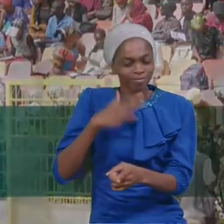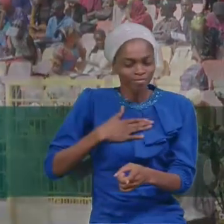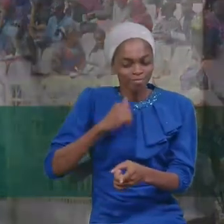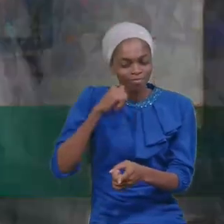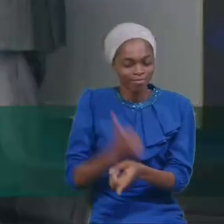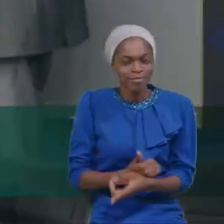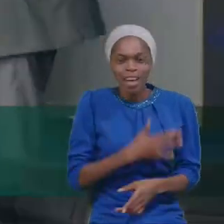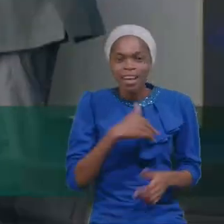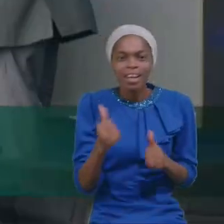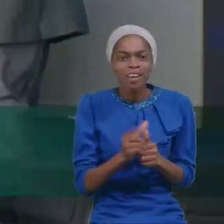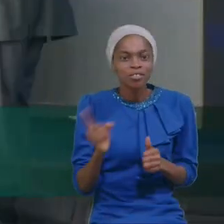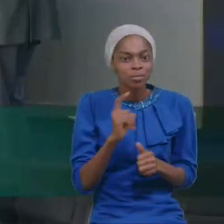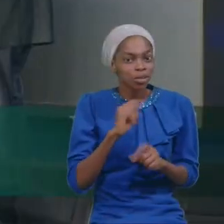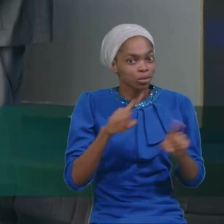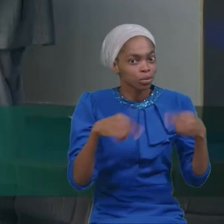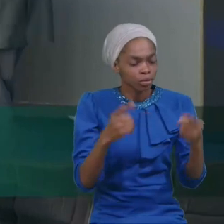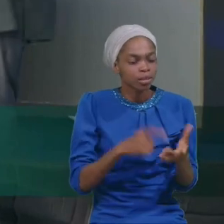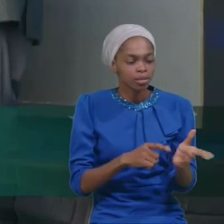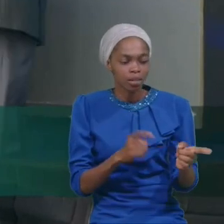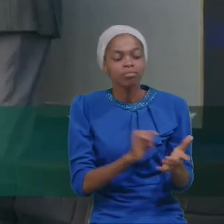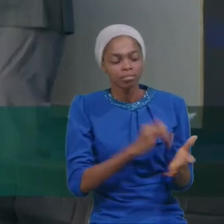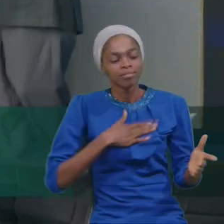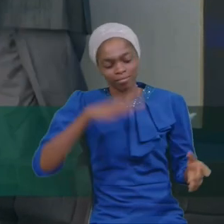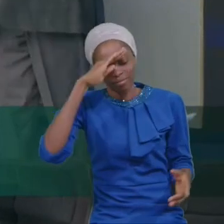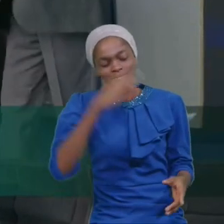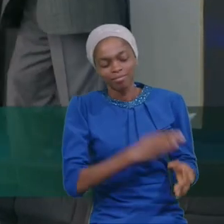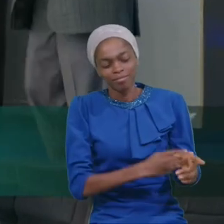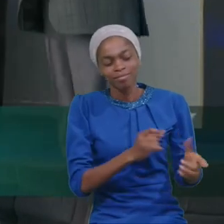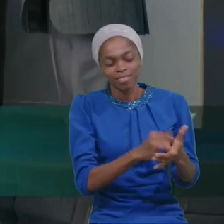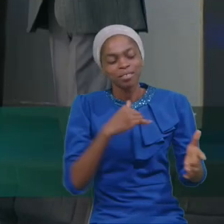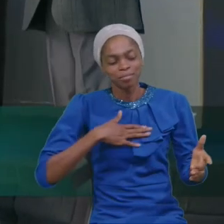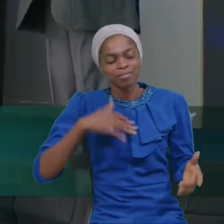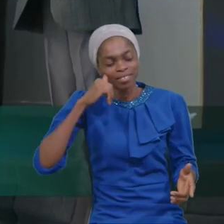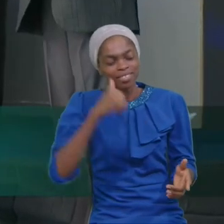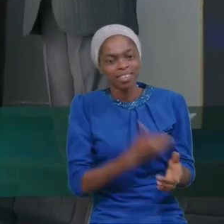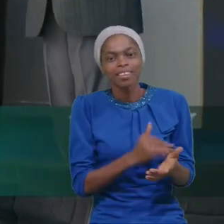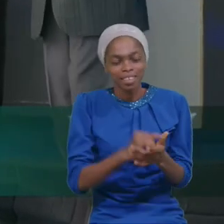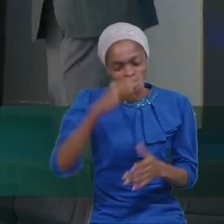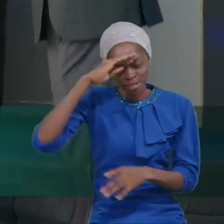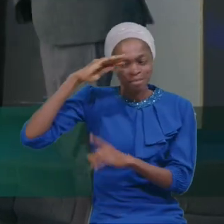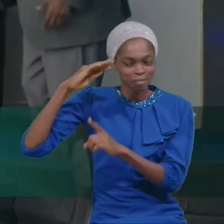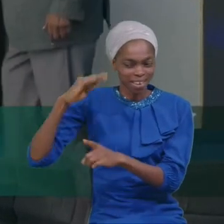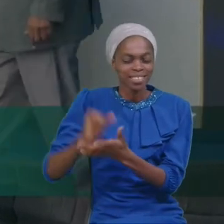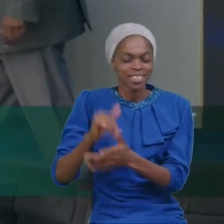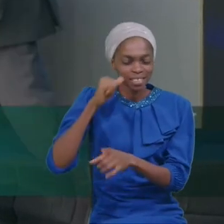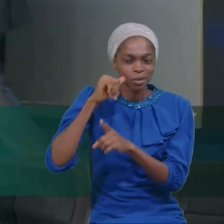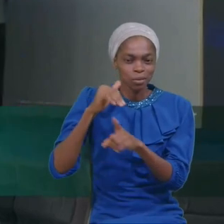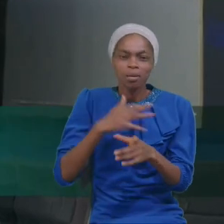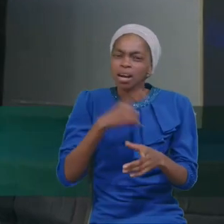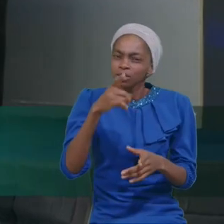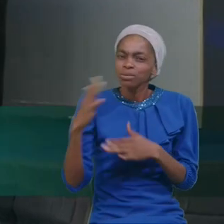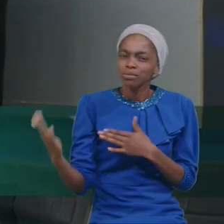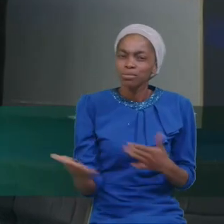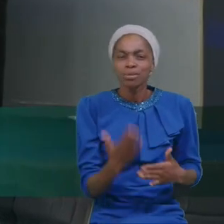man, that's the woman. And you bring joy everywhere. And the Lord said, it shall be to me, even in